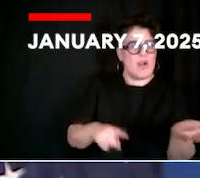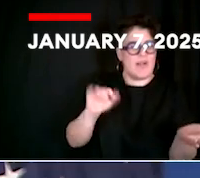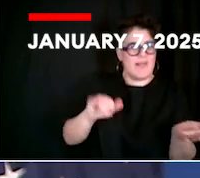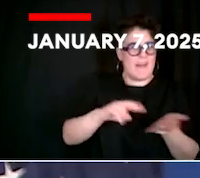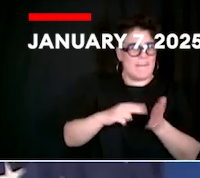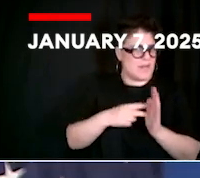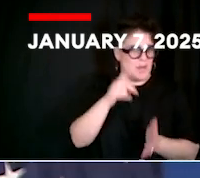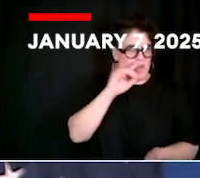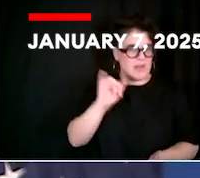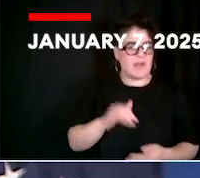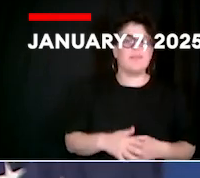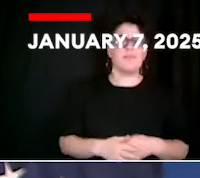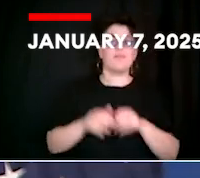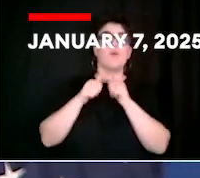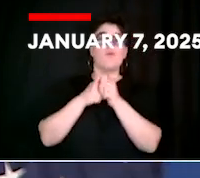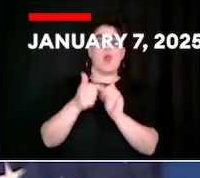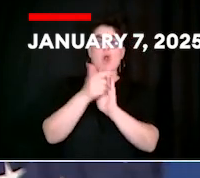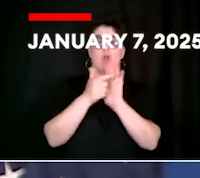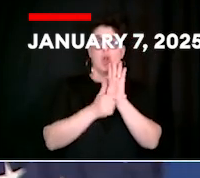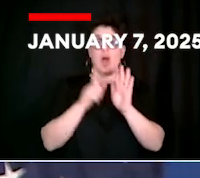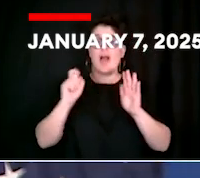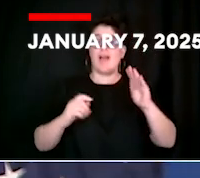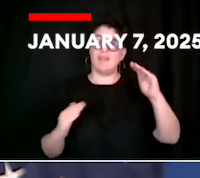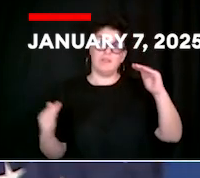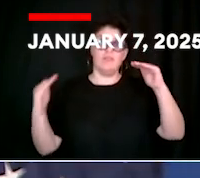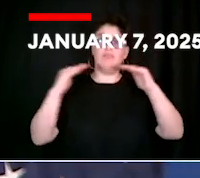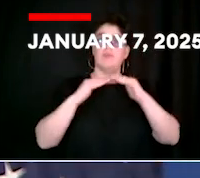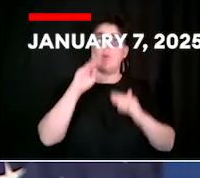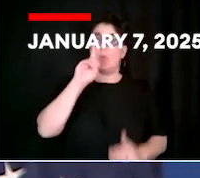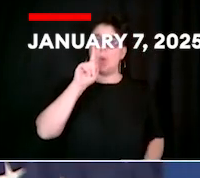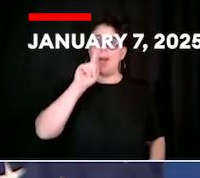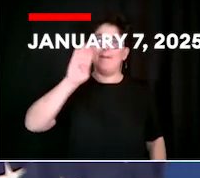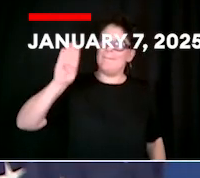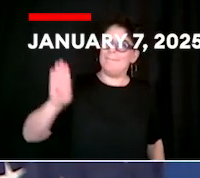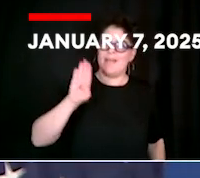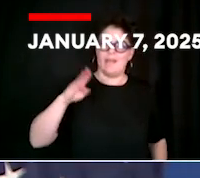by law, they have to reach $1 billion. They have to reach $1 billion.